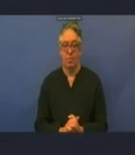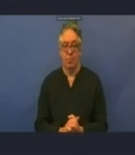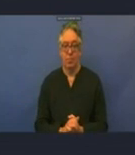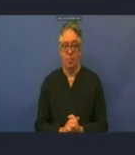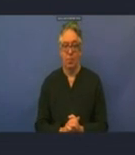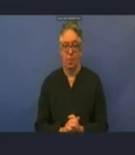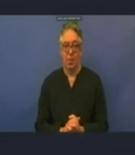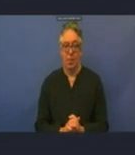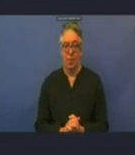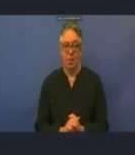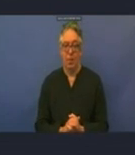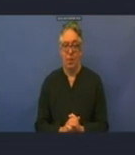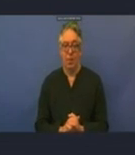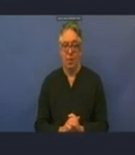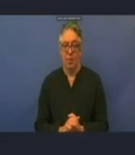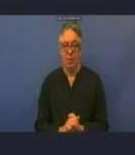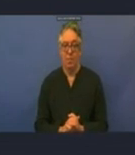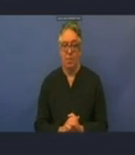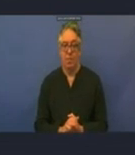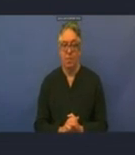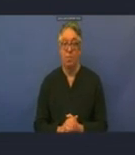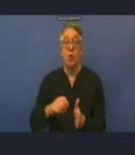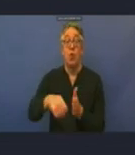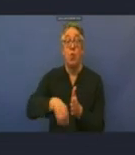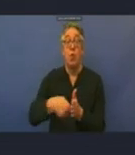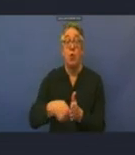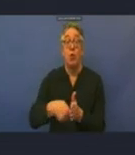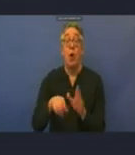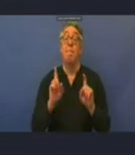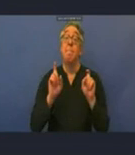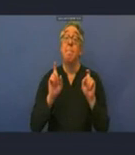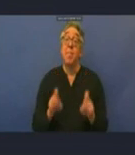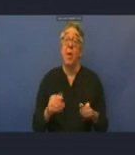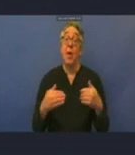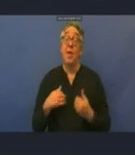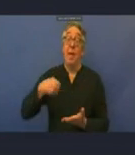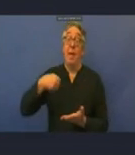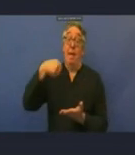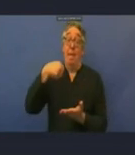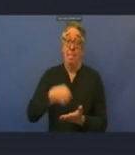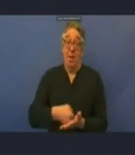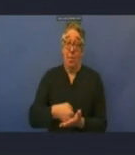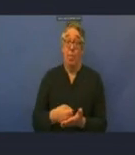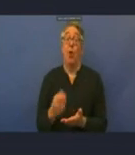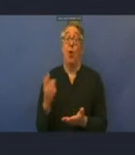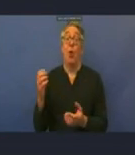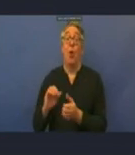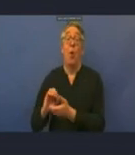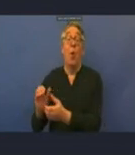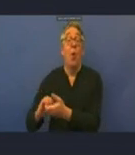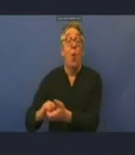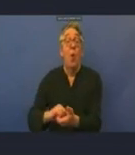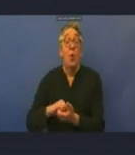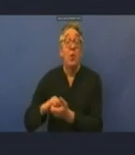To be eligible, projects must involve a minimum of 3 organizations from 3 different EU member states or third